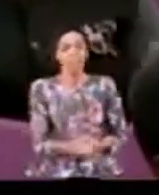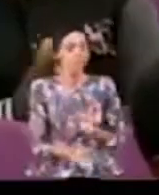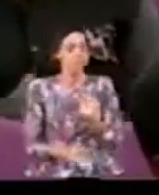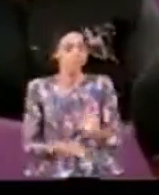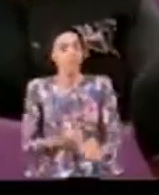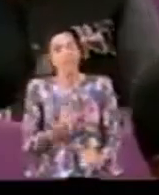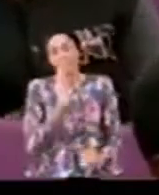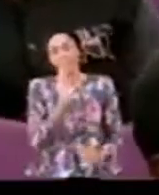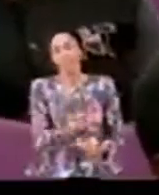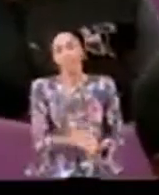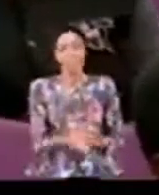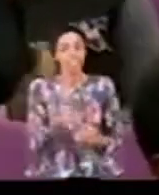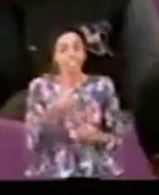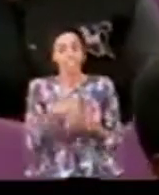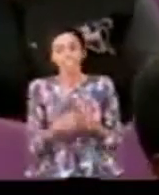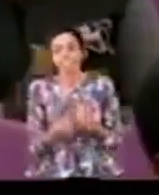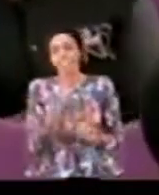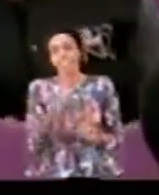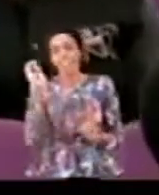walk.